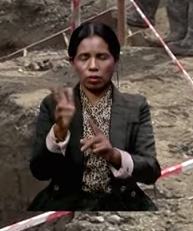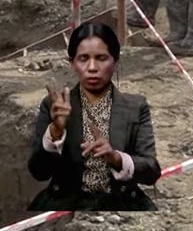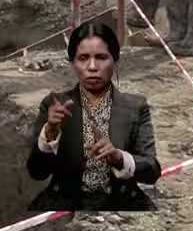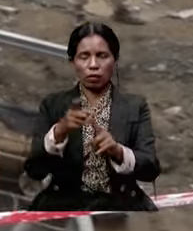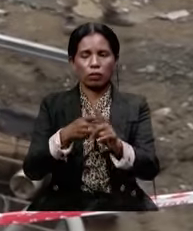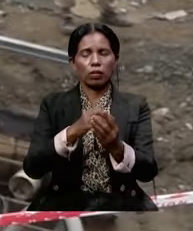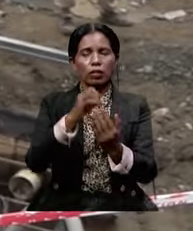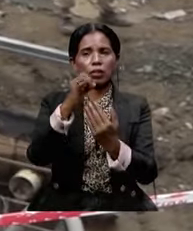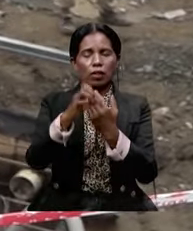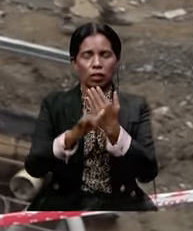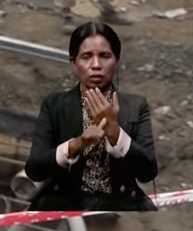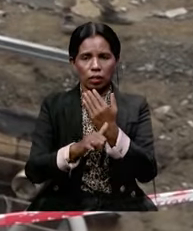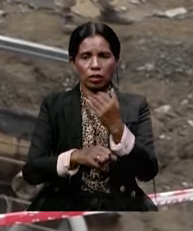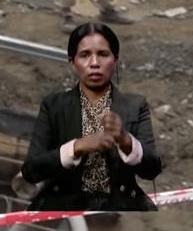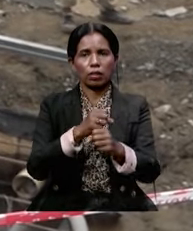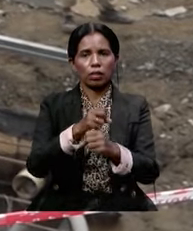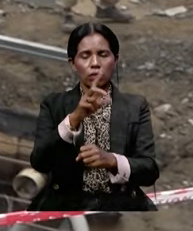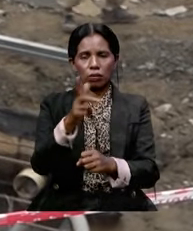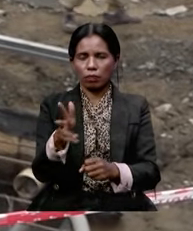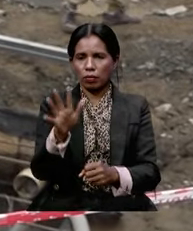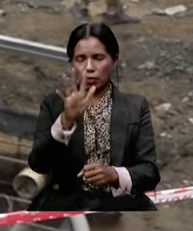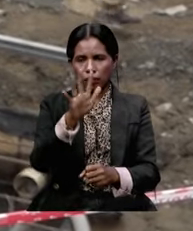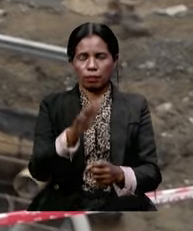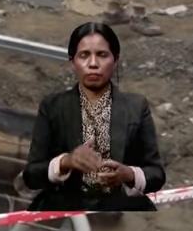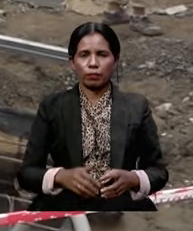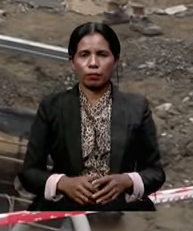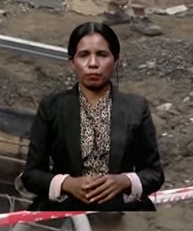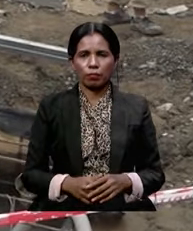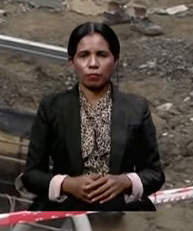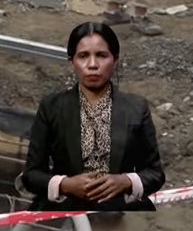janeiro tinha rio rua Ruanulu Recin Lima. Azinha Lola, Dilma Suzeti, GMN.